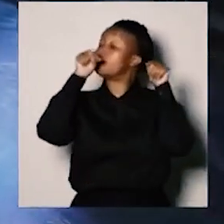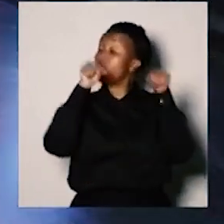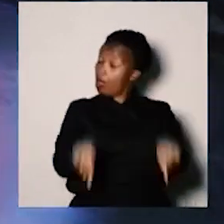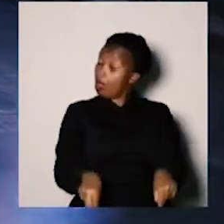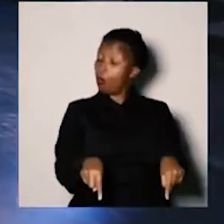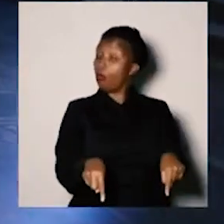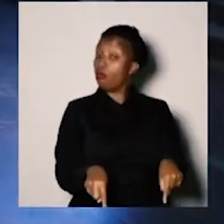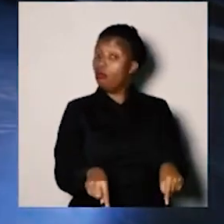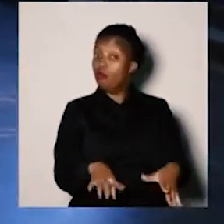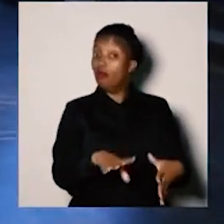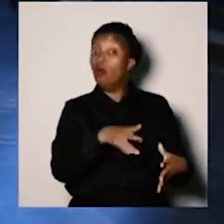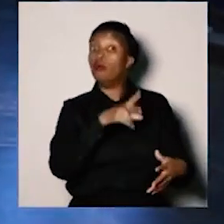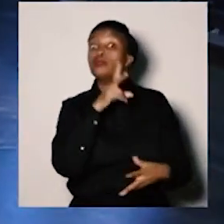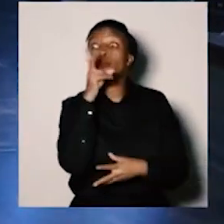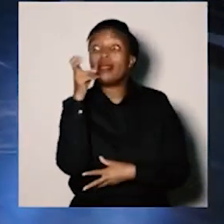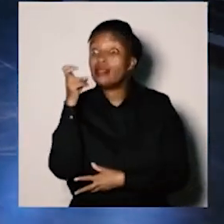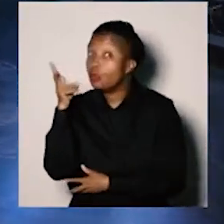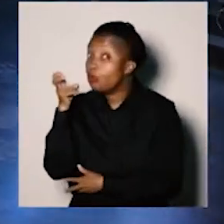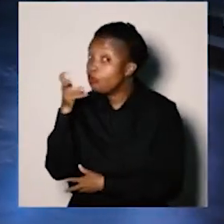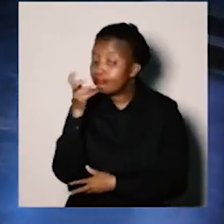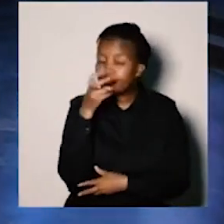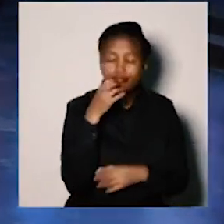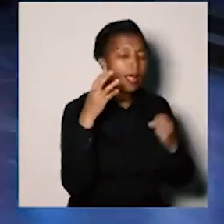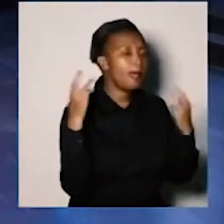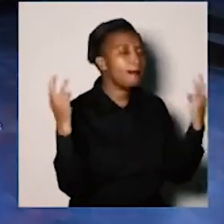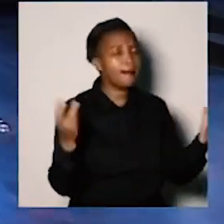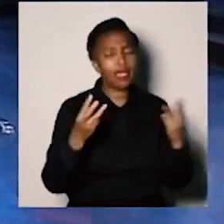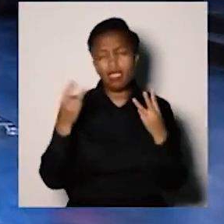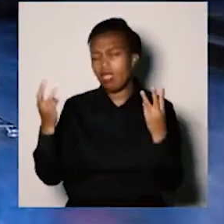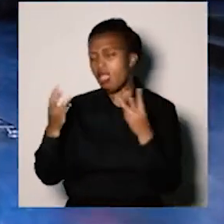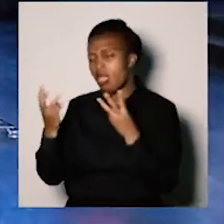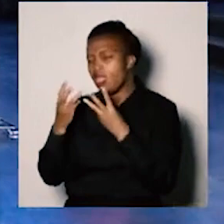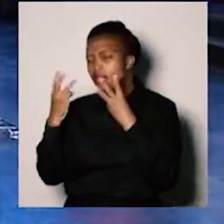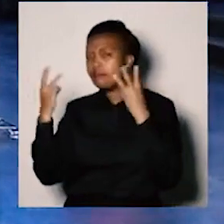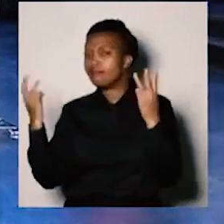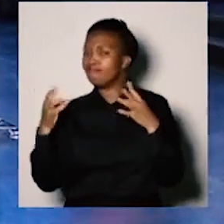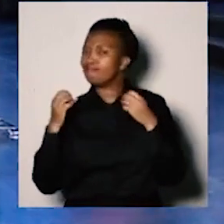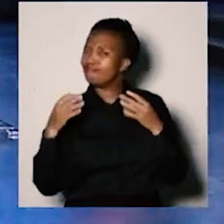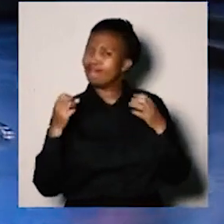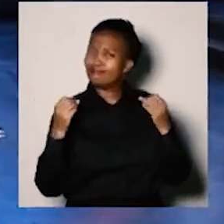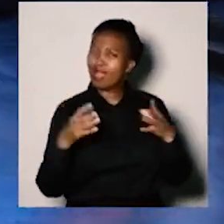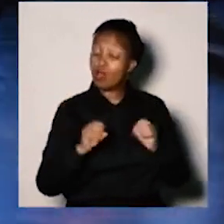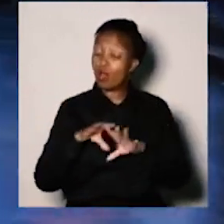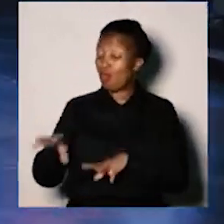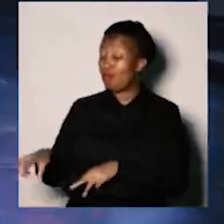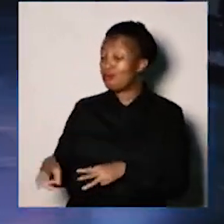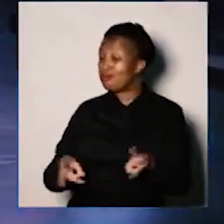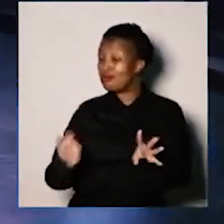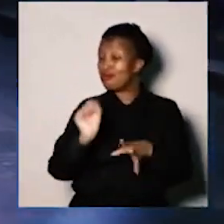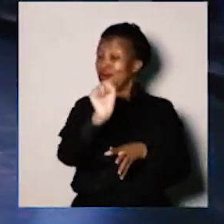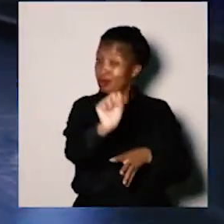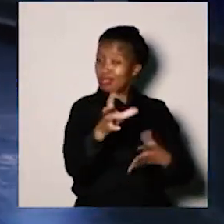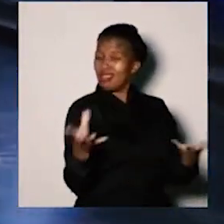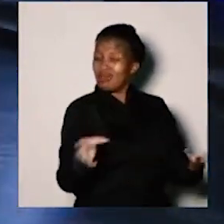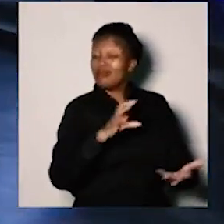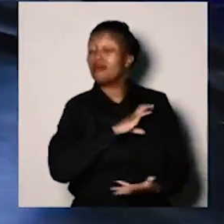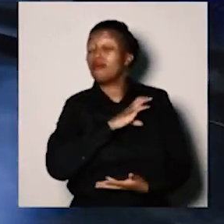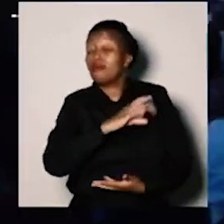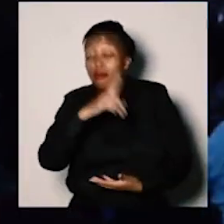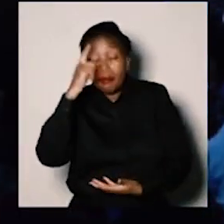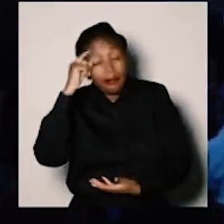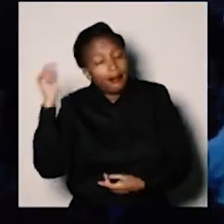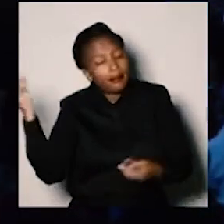Because when you look around, there's a lot of people who have lost their way. Even some of the Christians have lost their